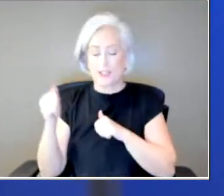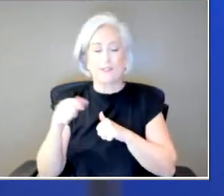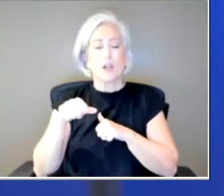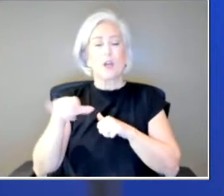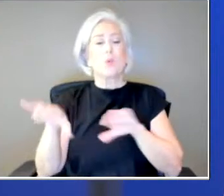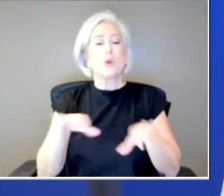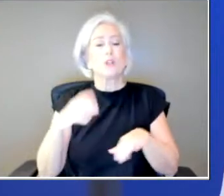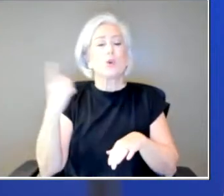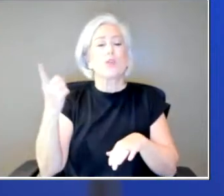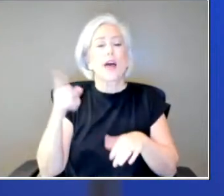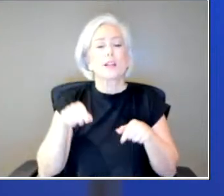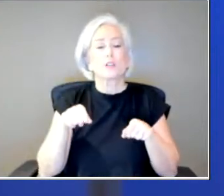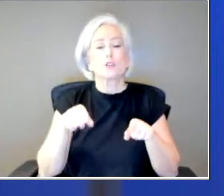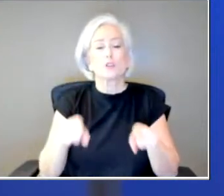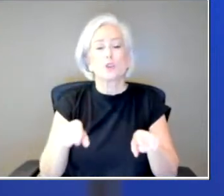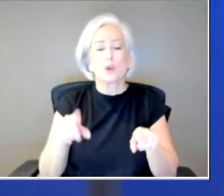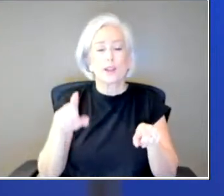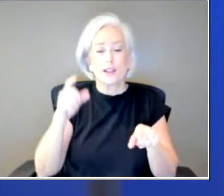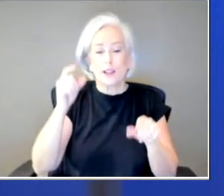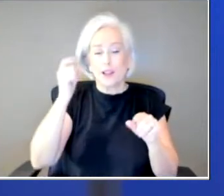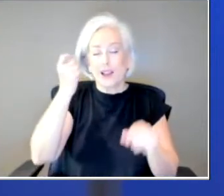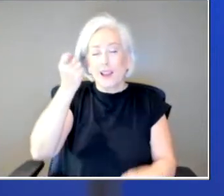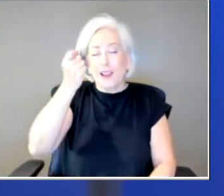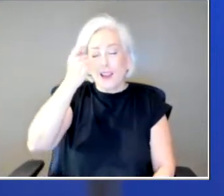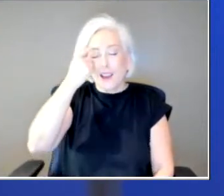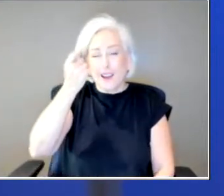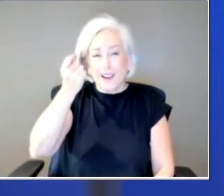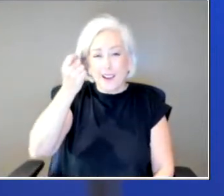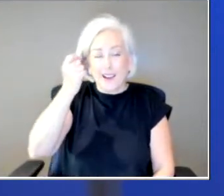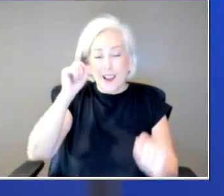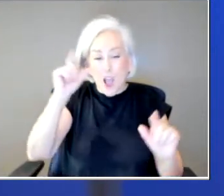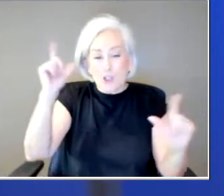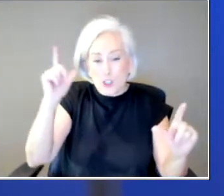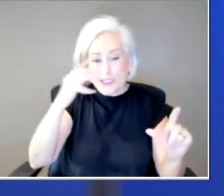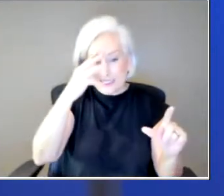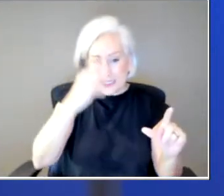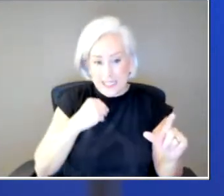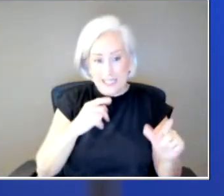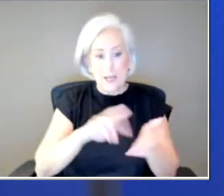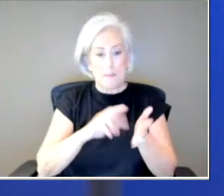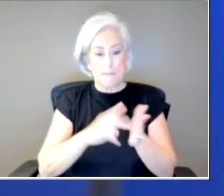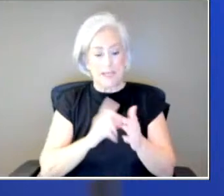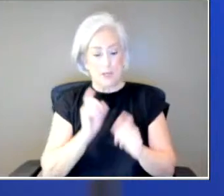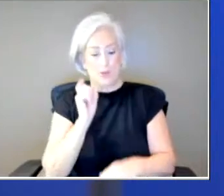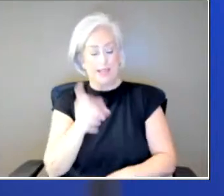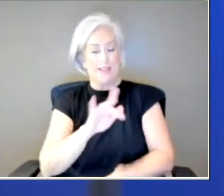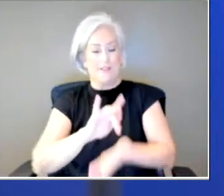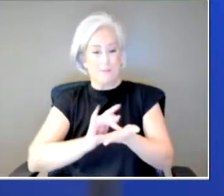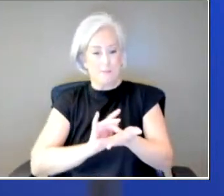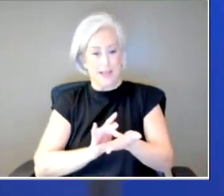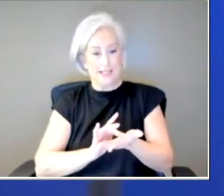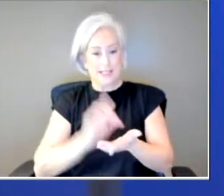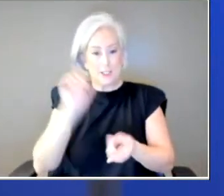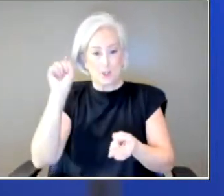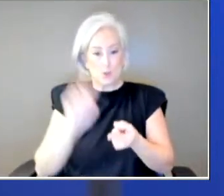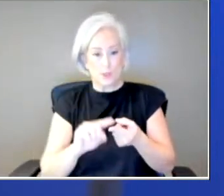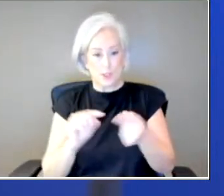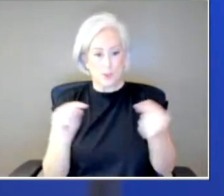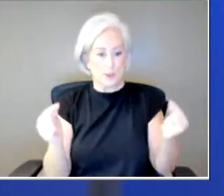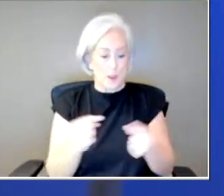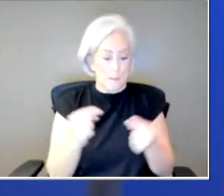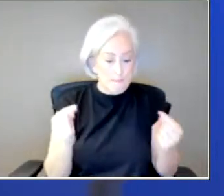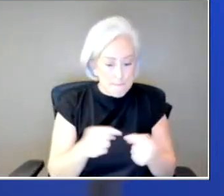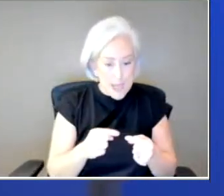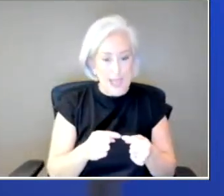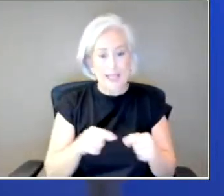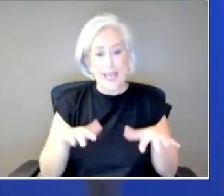sedation, we give people an IV, we give them medicines through their IV to take away pain and anxiety, help them be comfortable during the procedure, but we don't use full anesthesia. They don't go